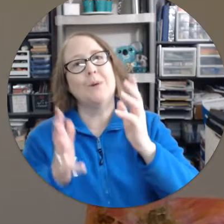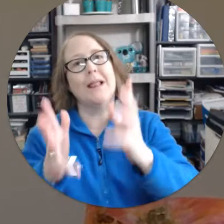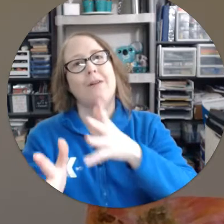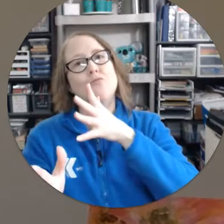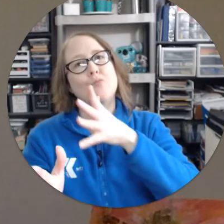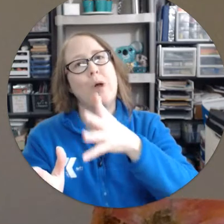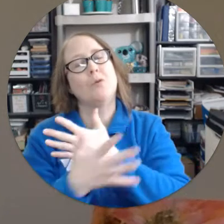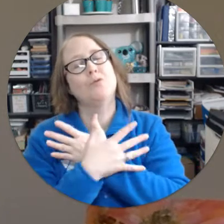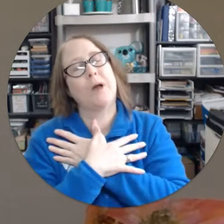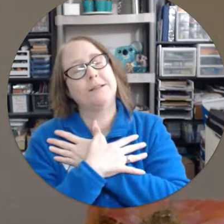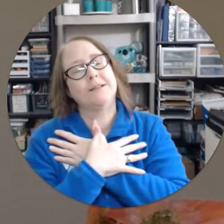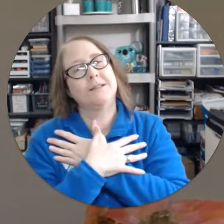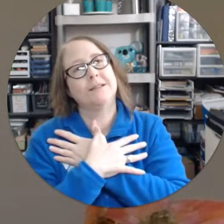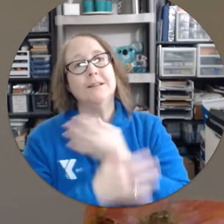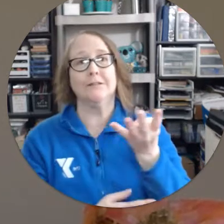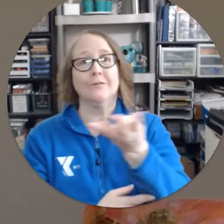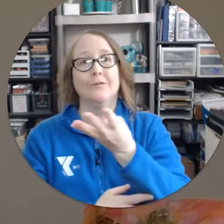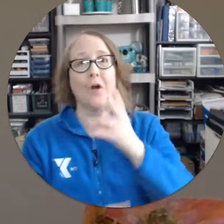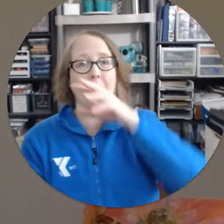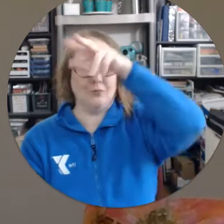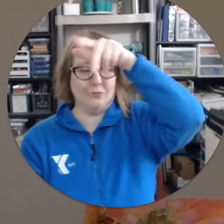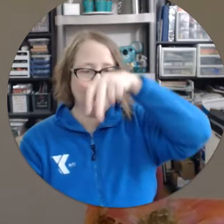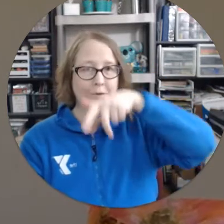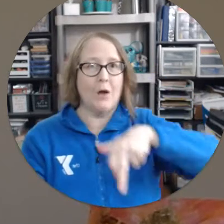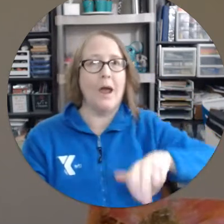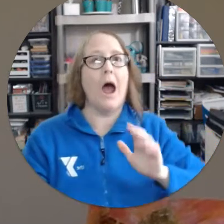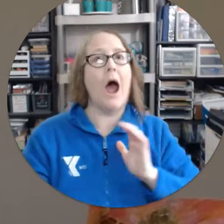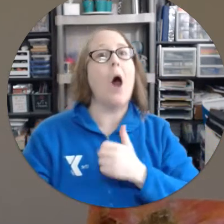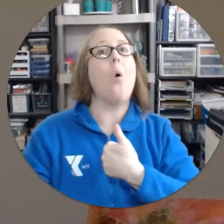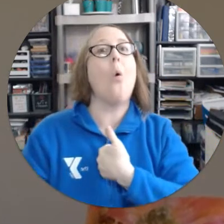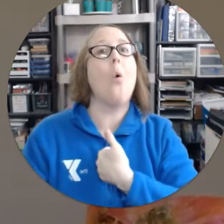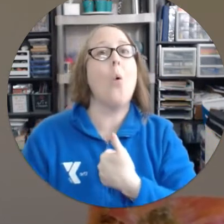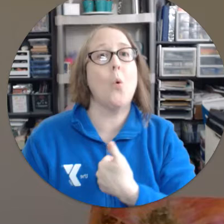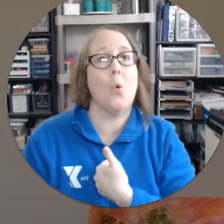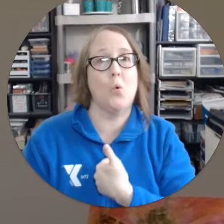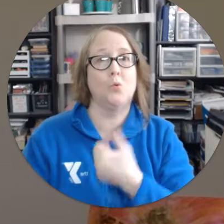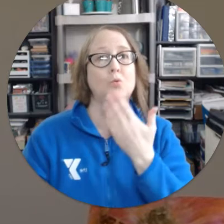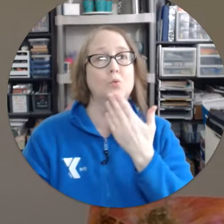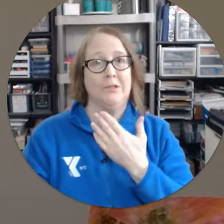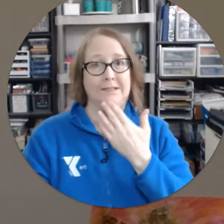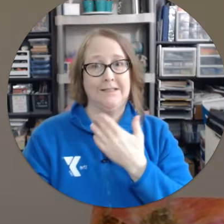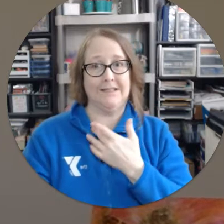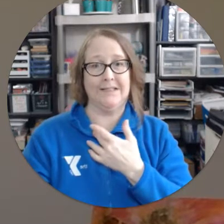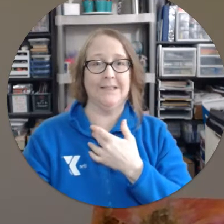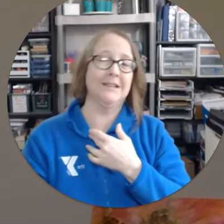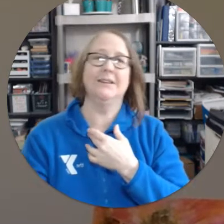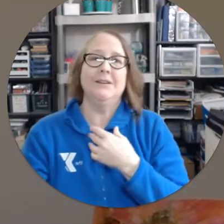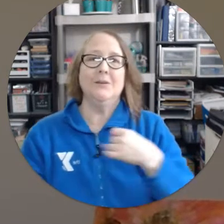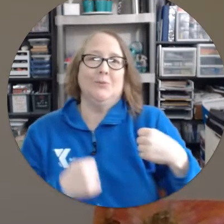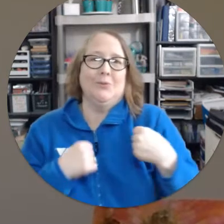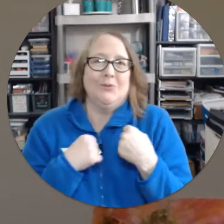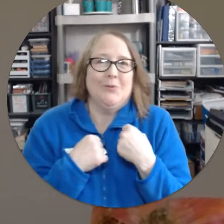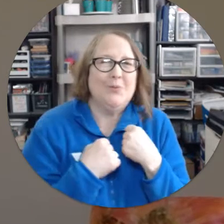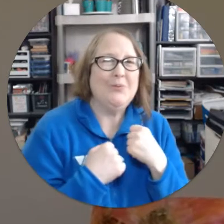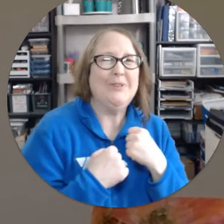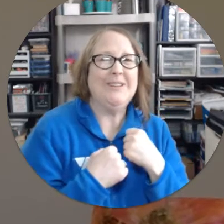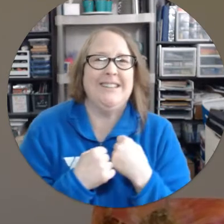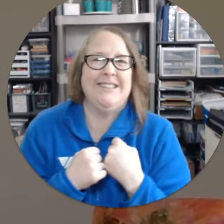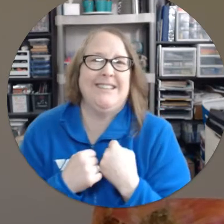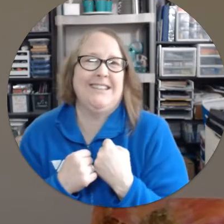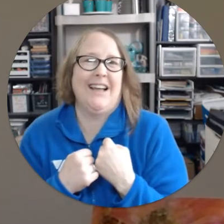rest, and we went down to get our own treat. We squeezed together into